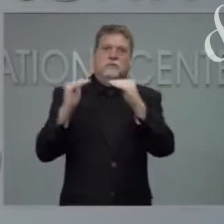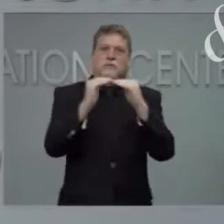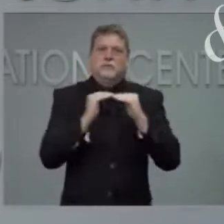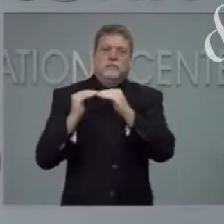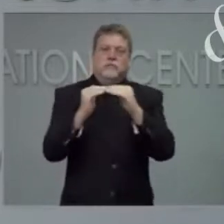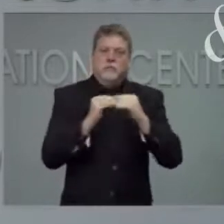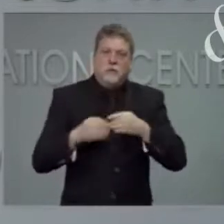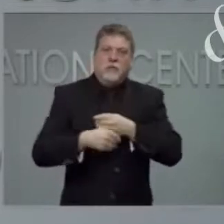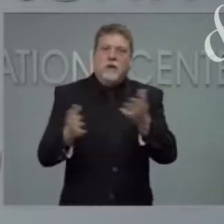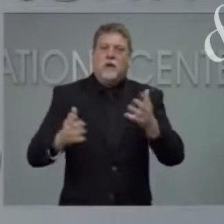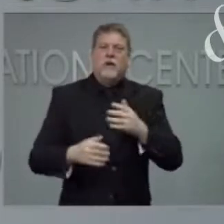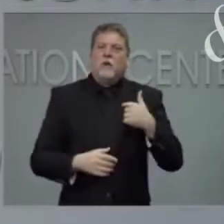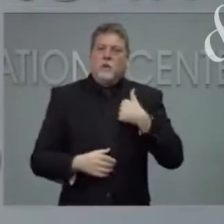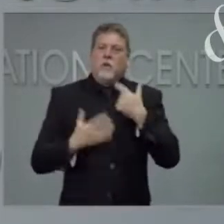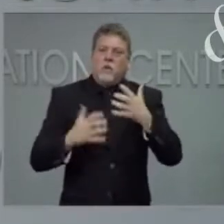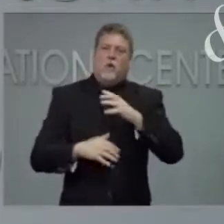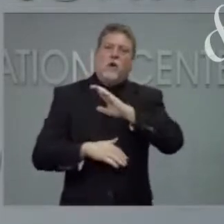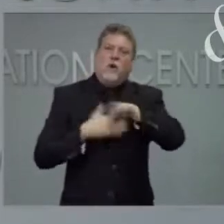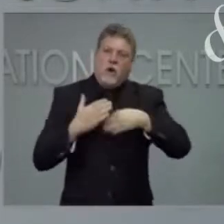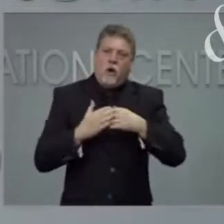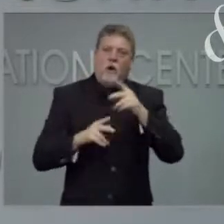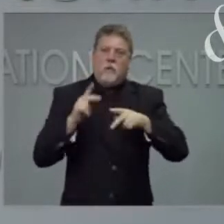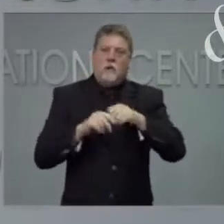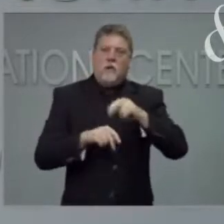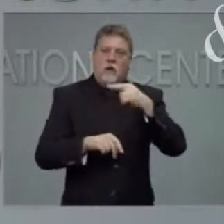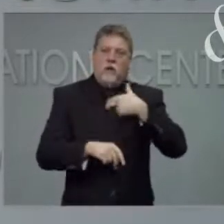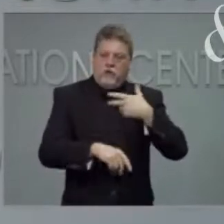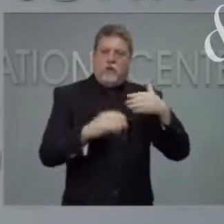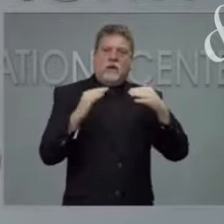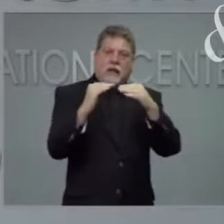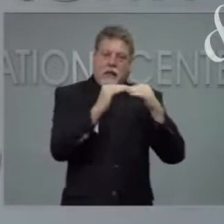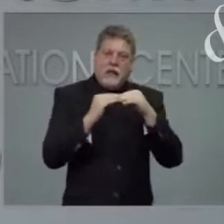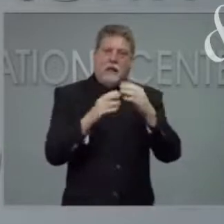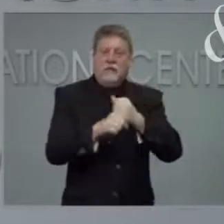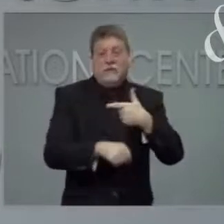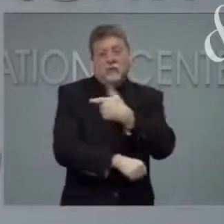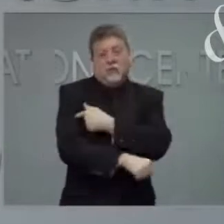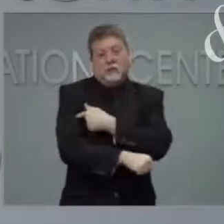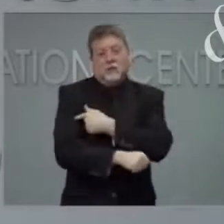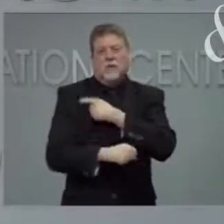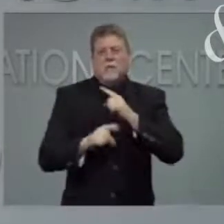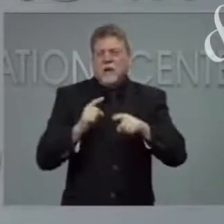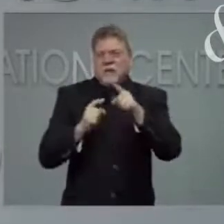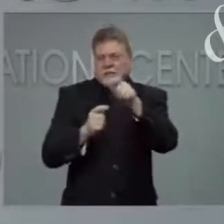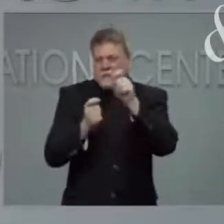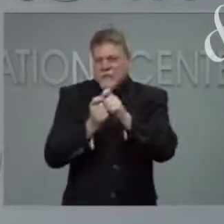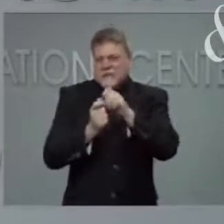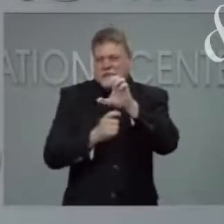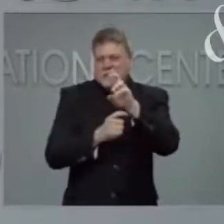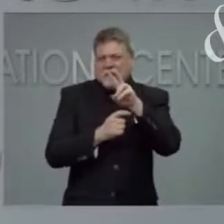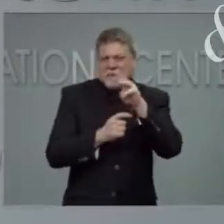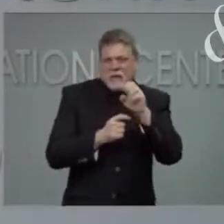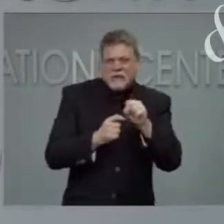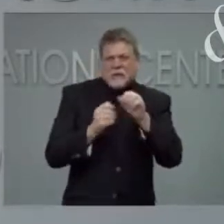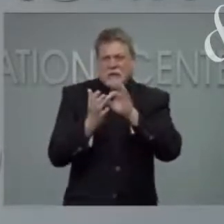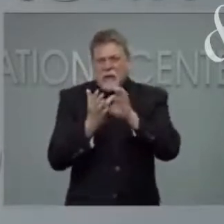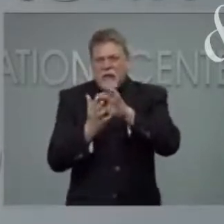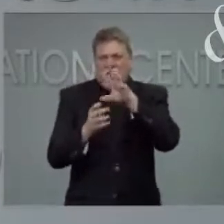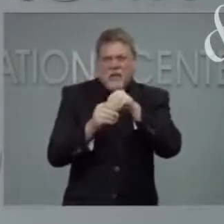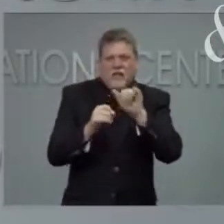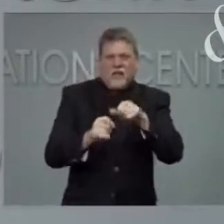the people of North Carolina, and I'm proud of that. But I'll let Dr. Cohen address that question specifically.